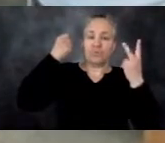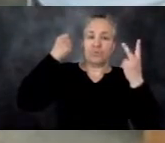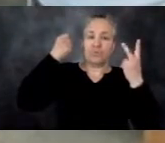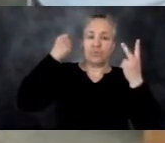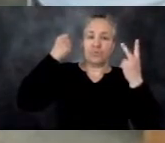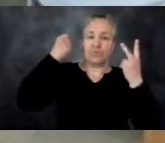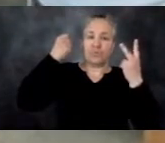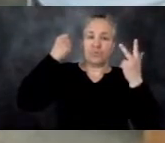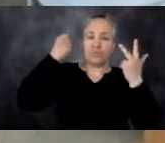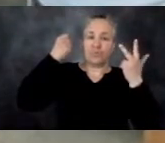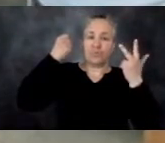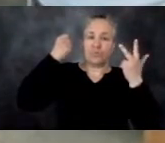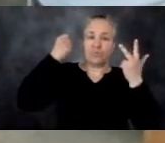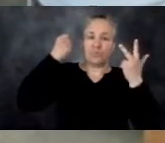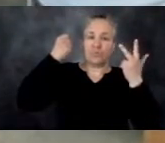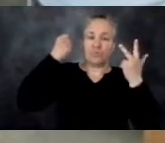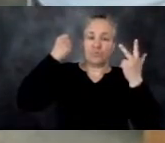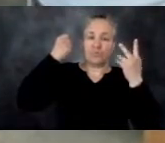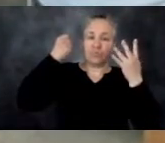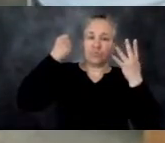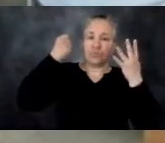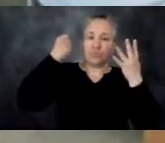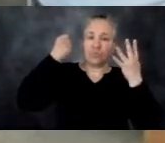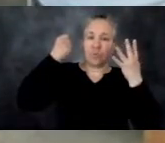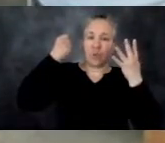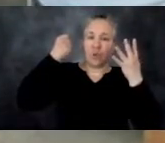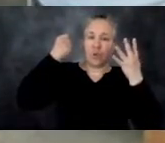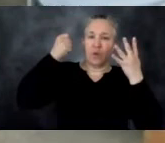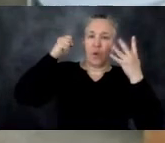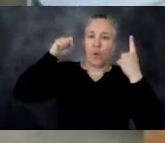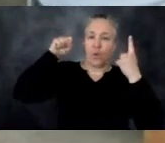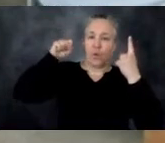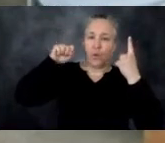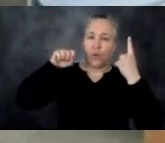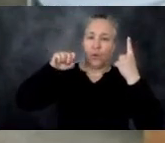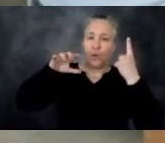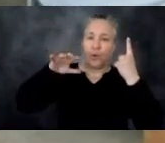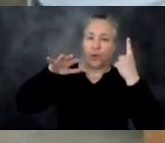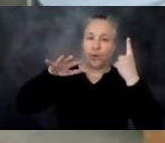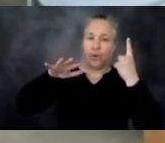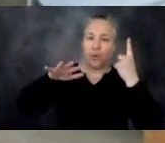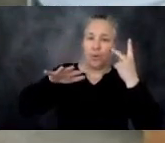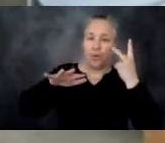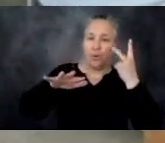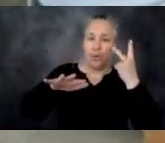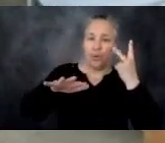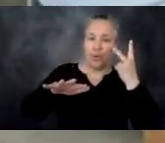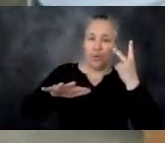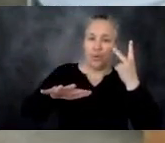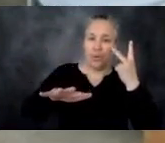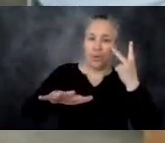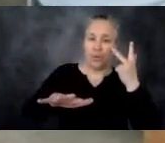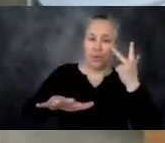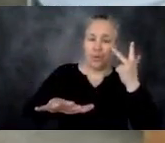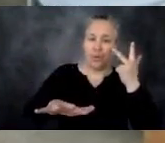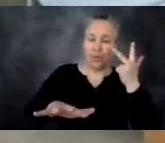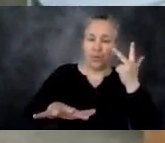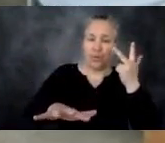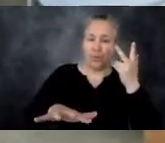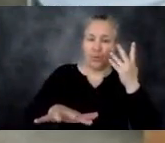two, three, four. Exhale. One, two,